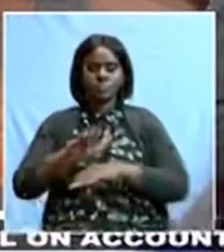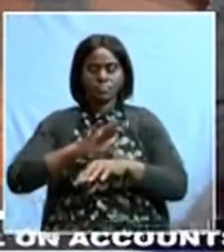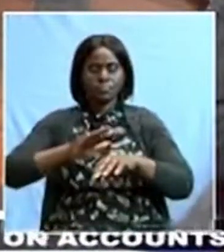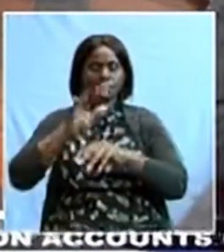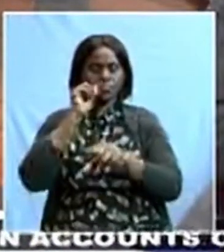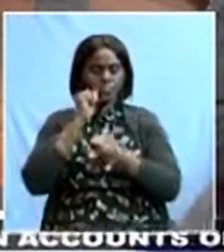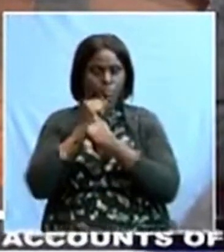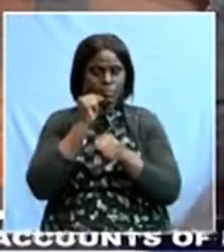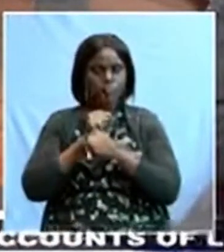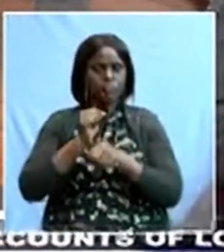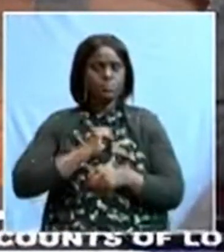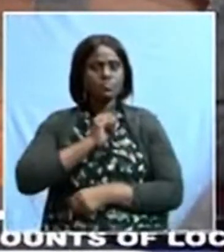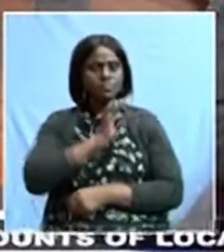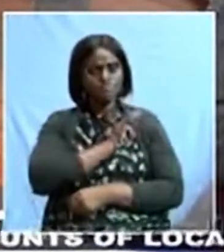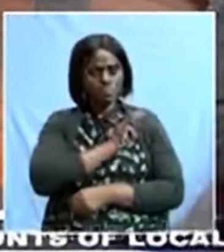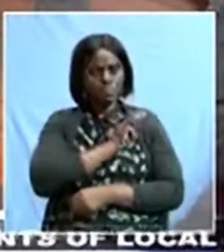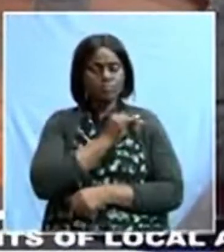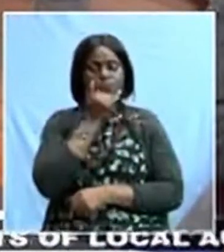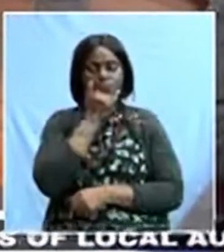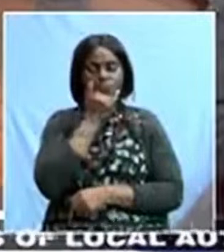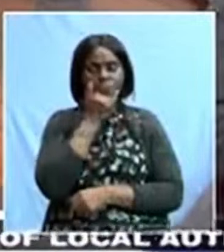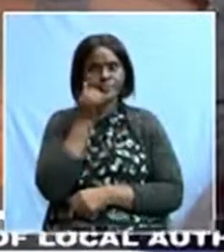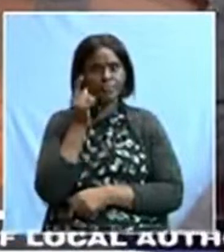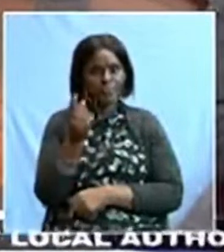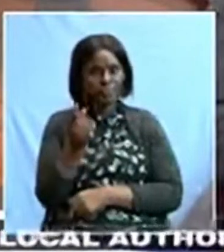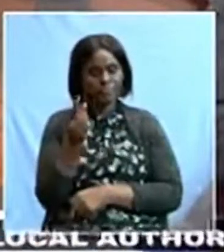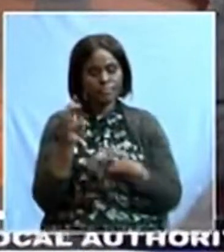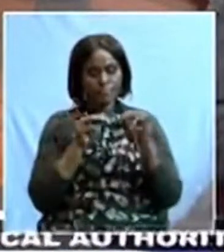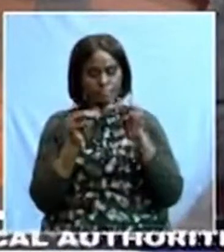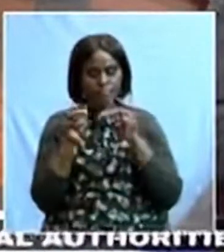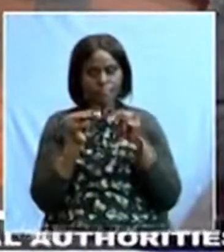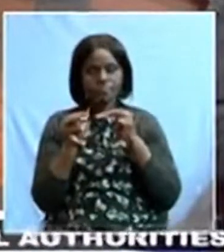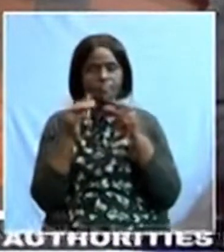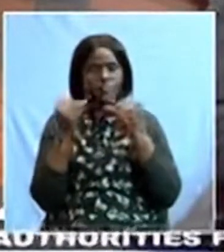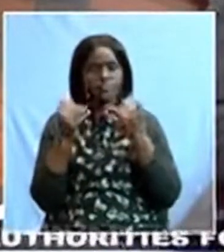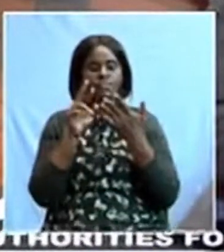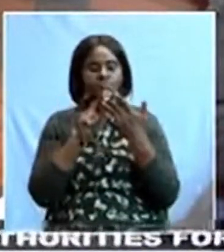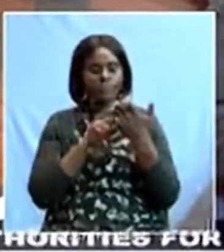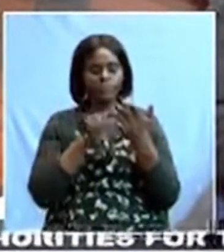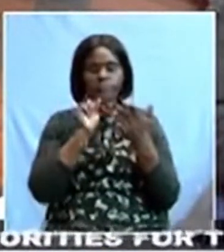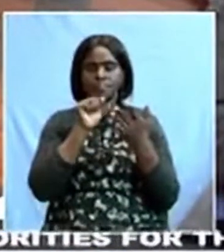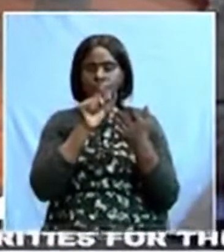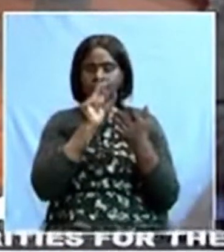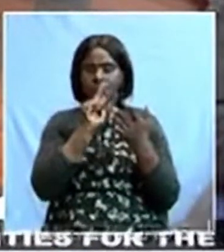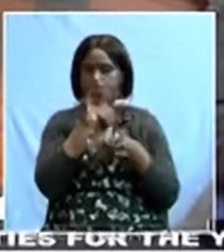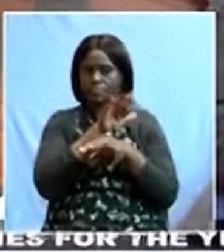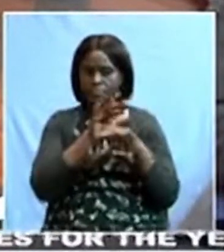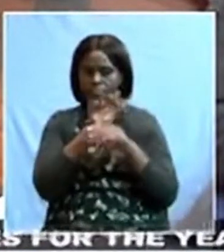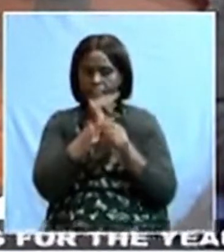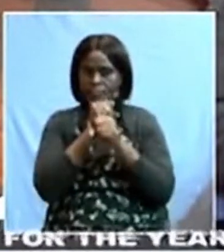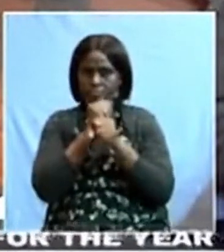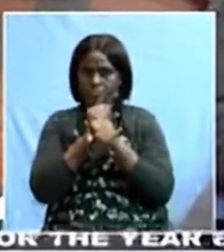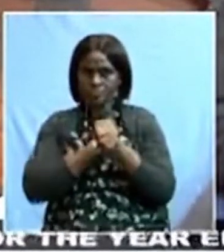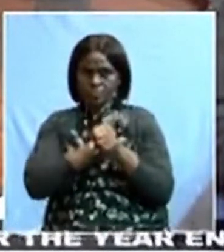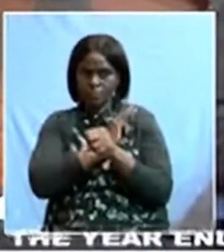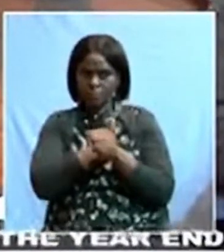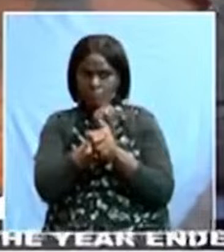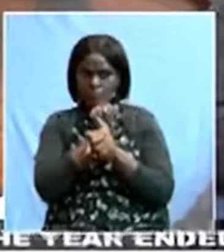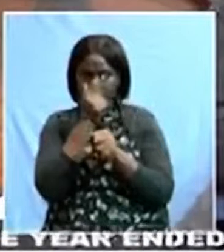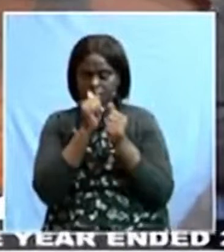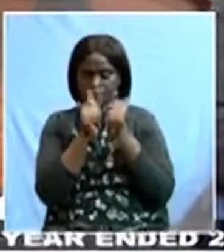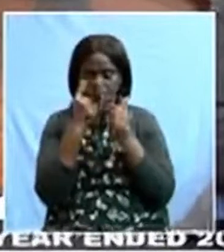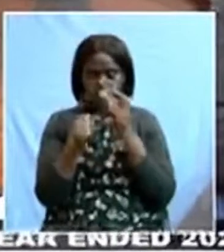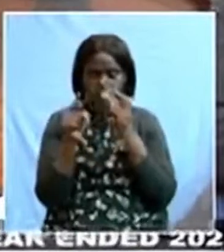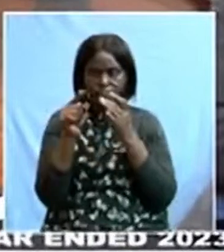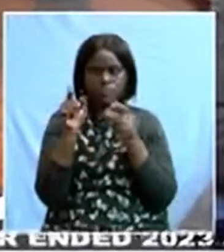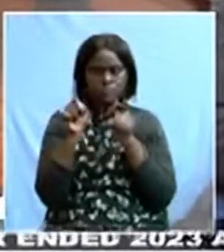Overemployment of staff, cause of query. Management wishes to report that the overemployment of staff was due to the